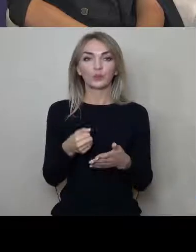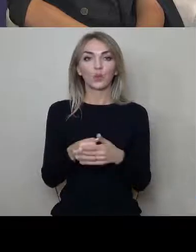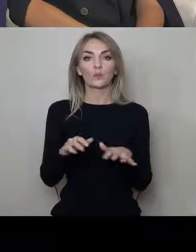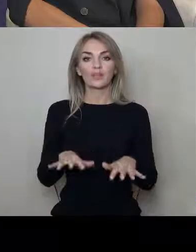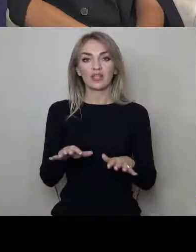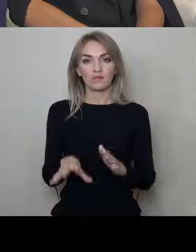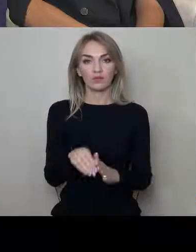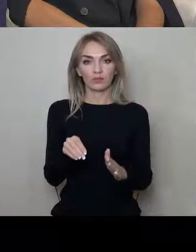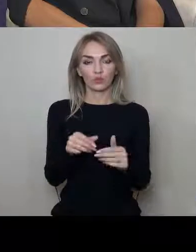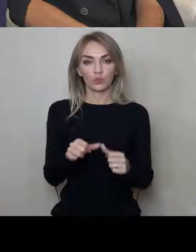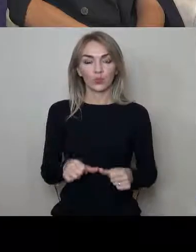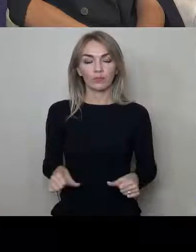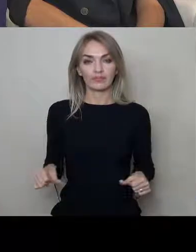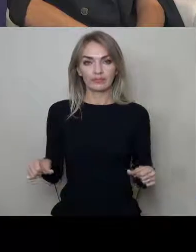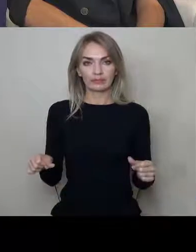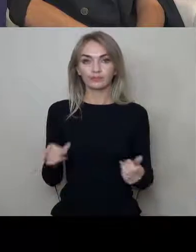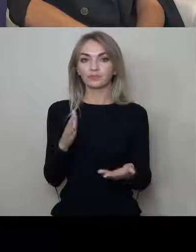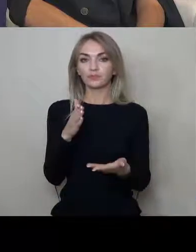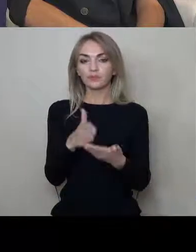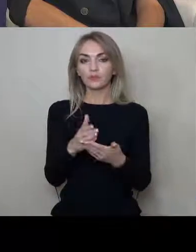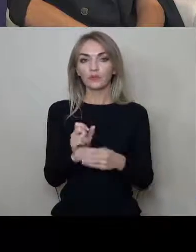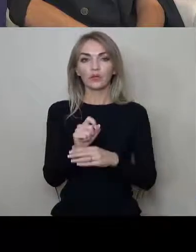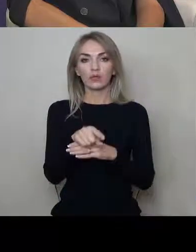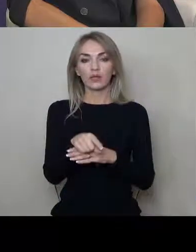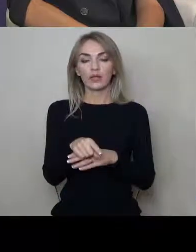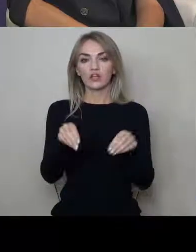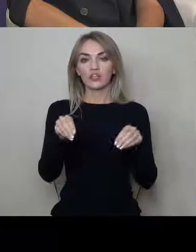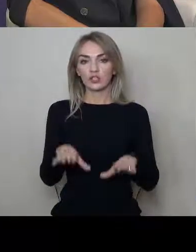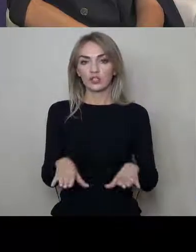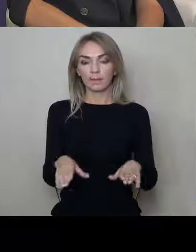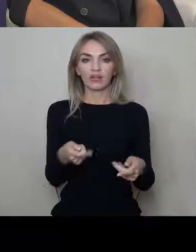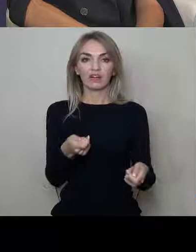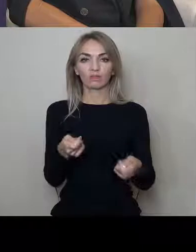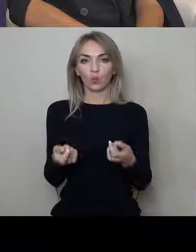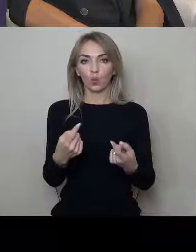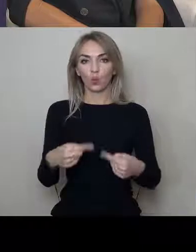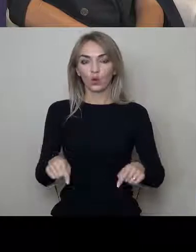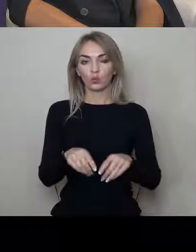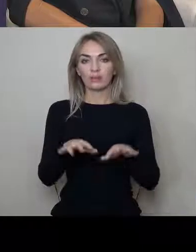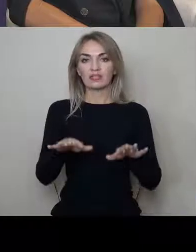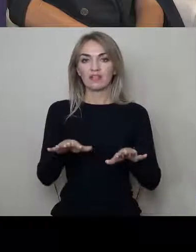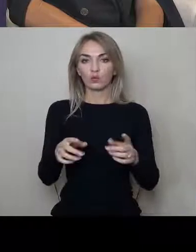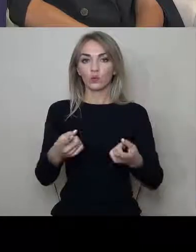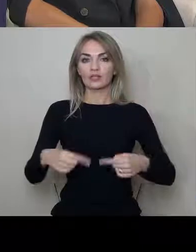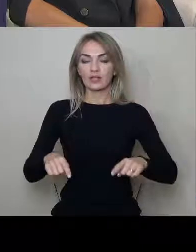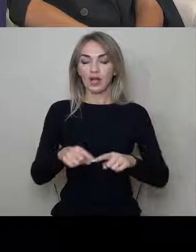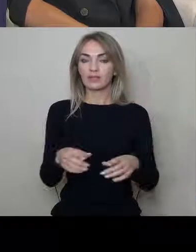submitting complaints to the local election commission is the